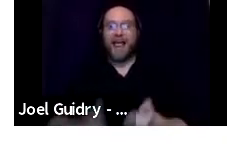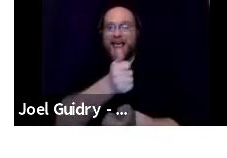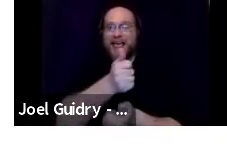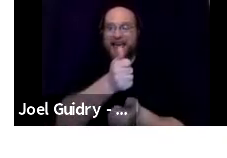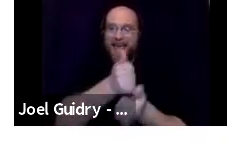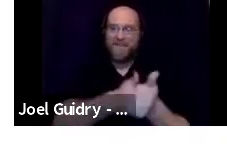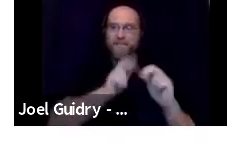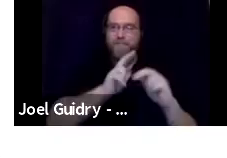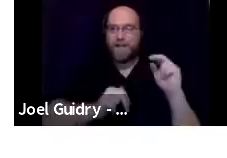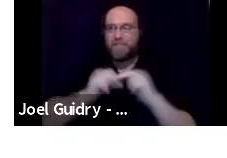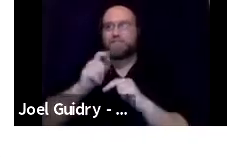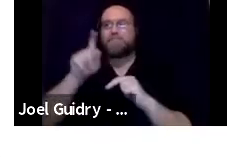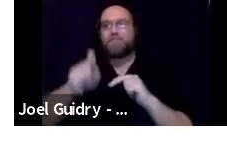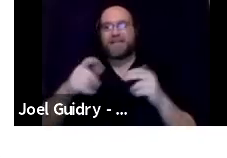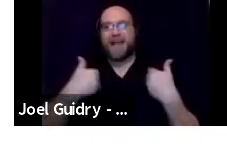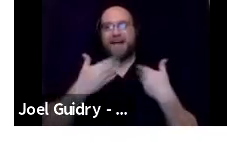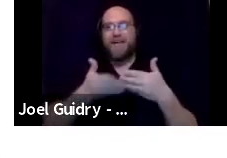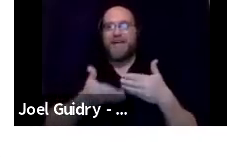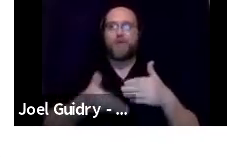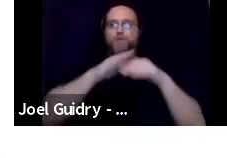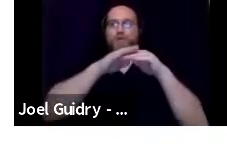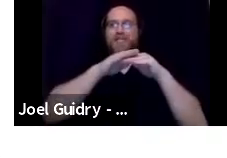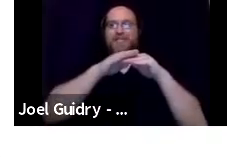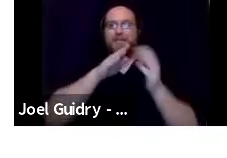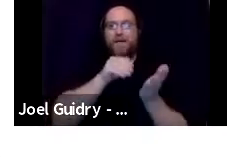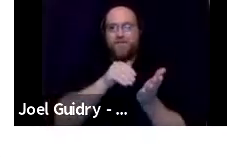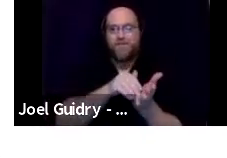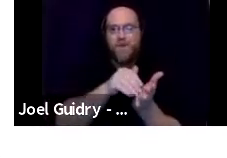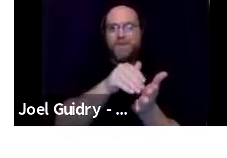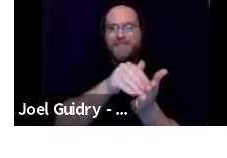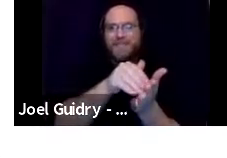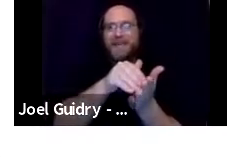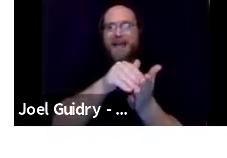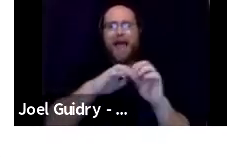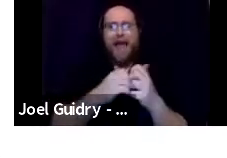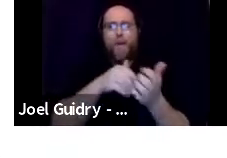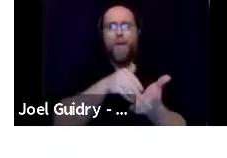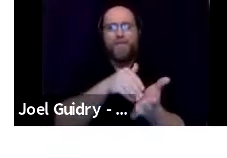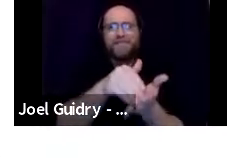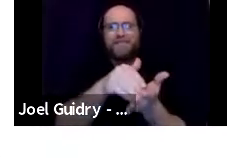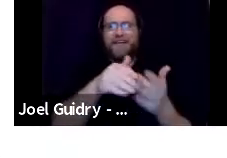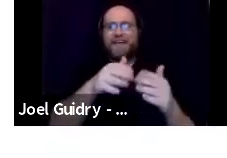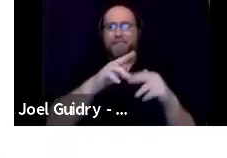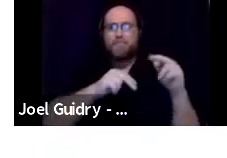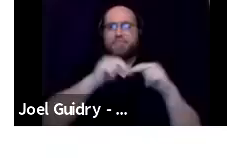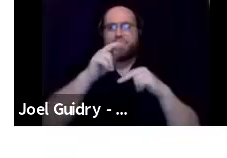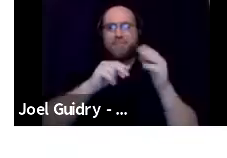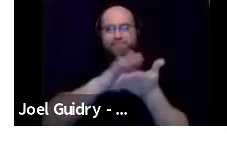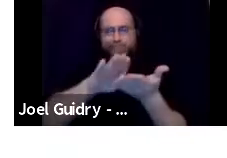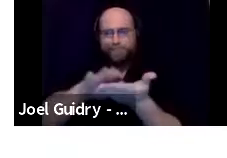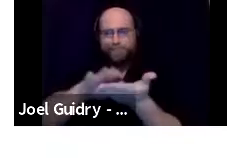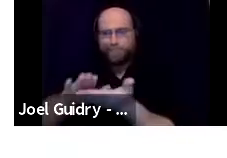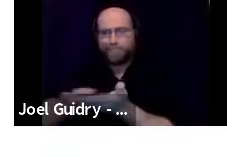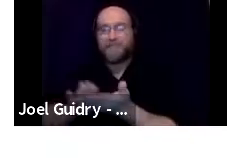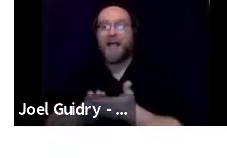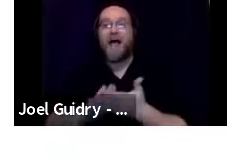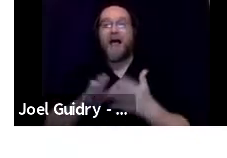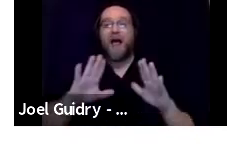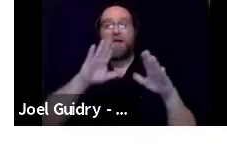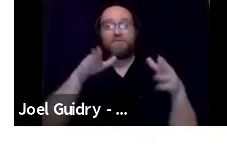of facility cleaning schedules, and this includes a particular emphasis on commonly touched